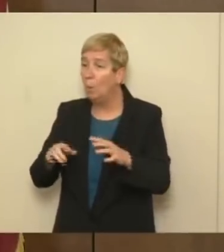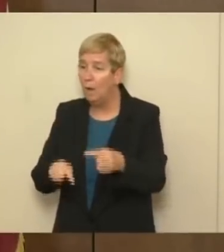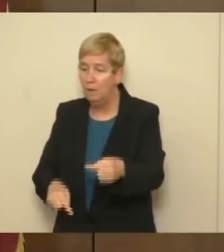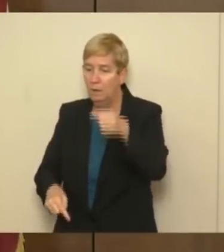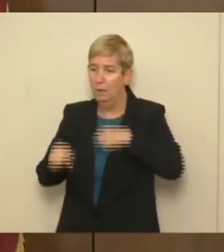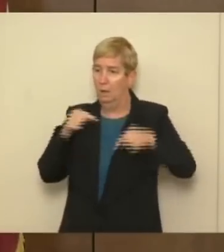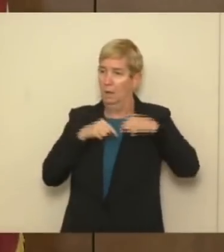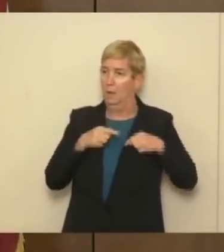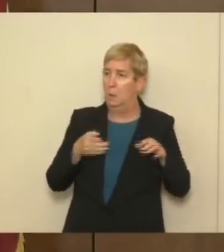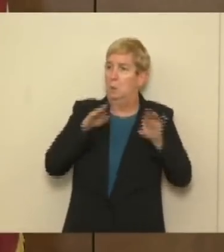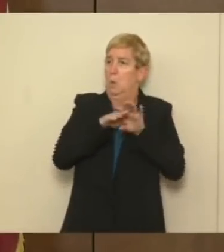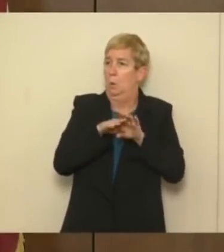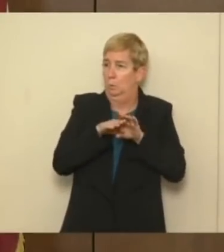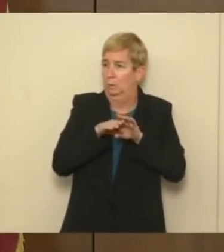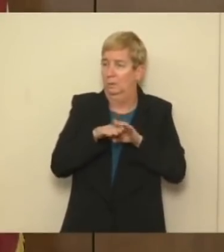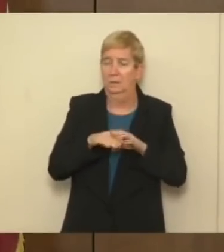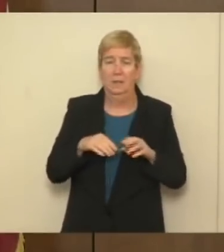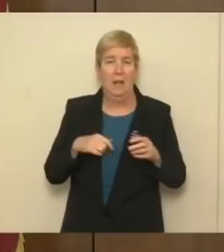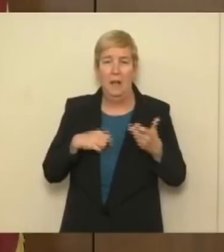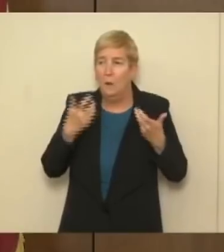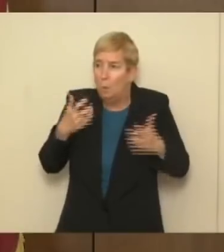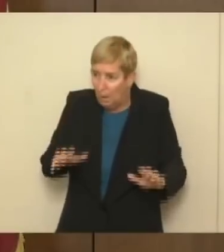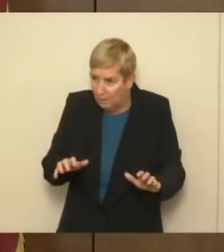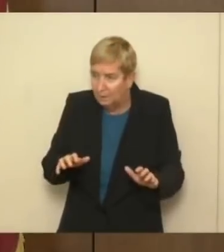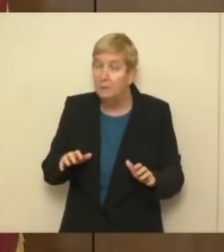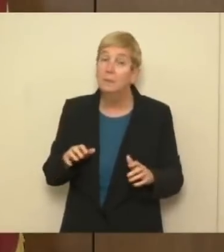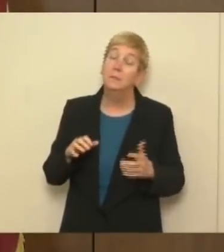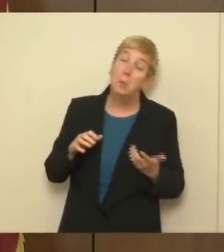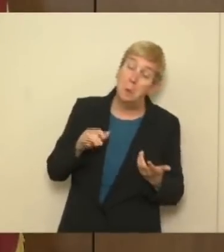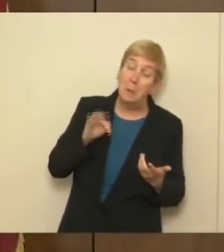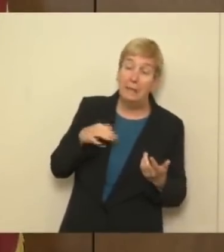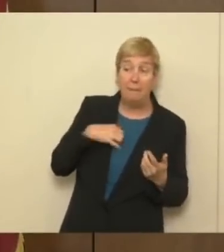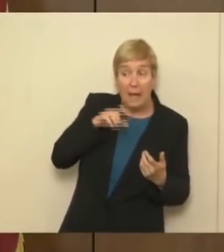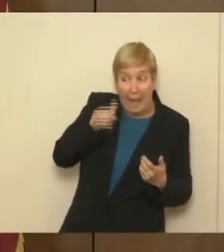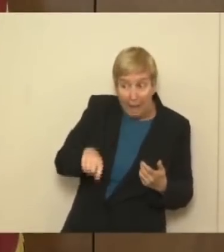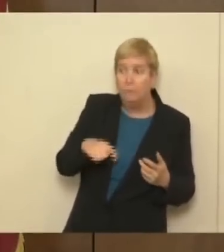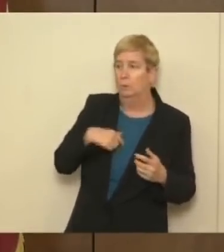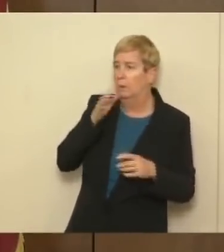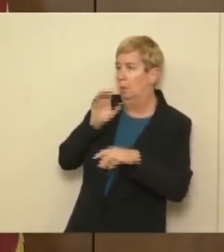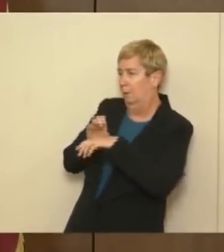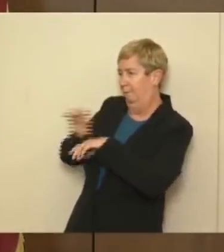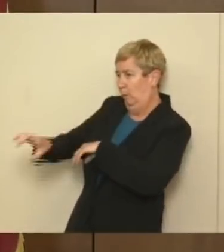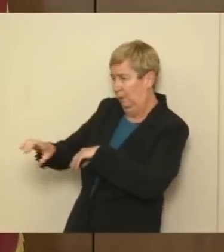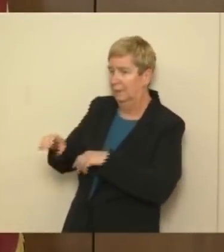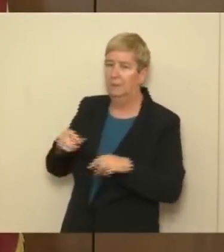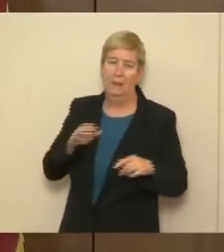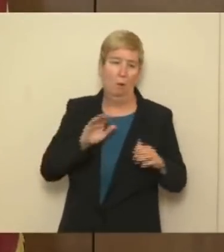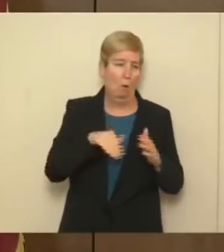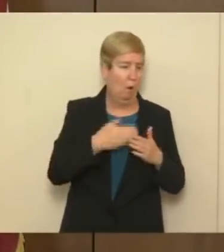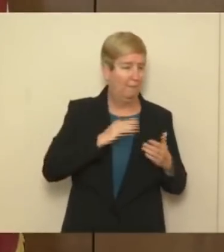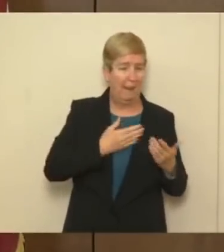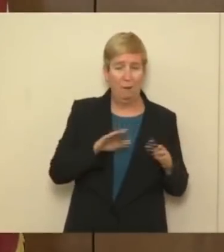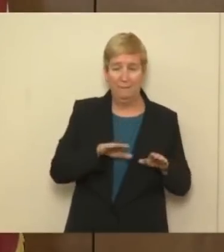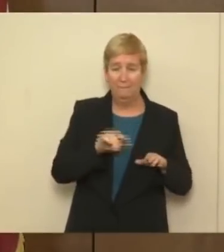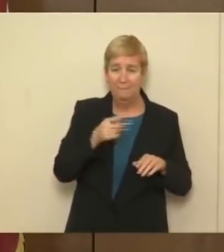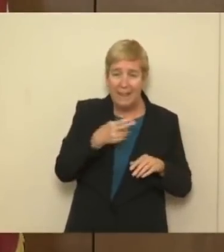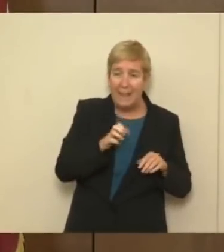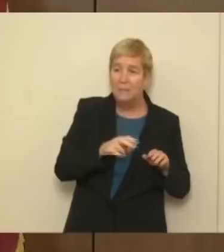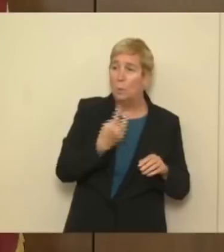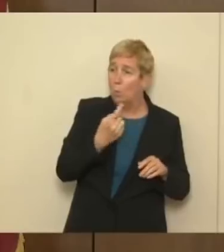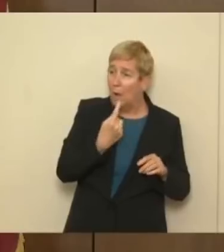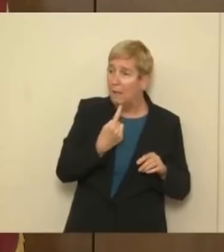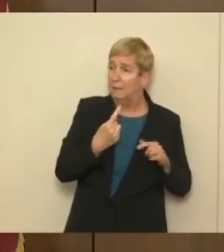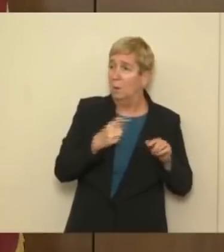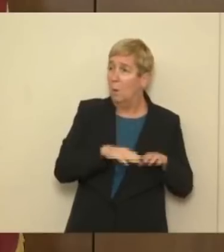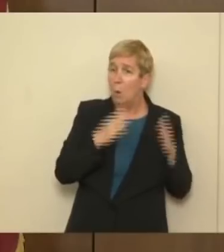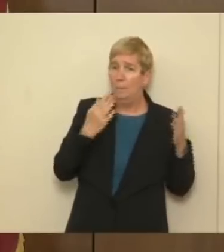that we've made about the current business openings and all of our phase 1 openings. We don't want to do that. No state